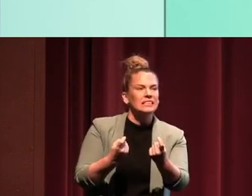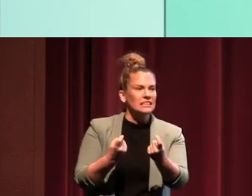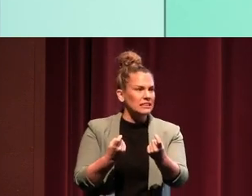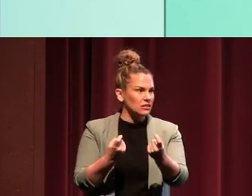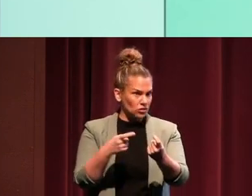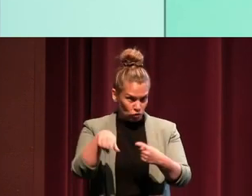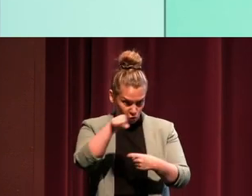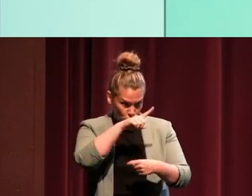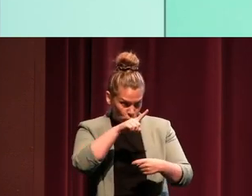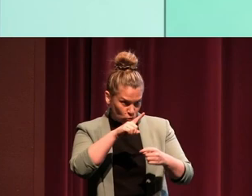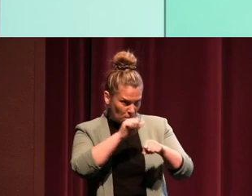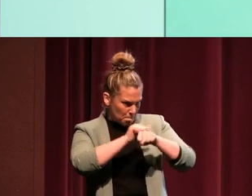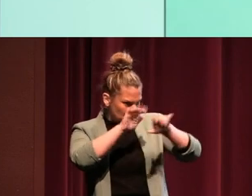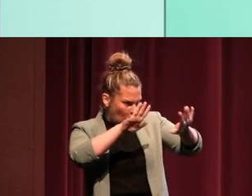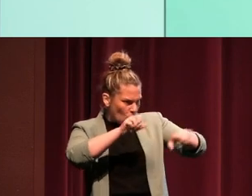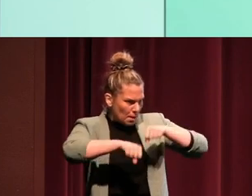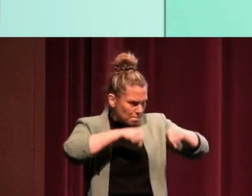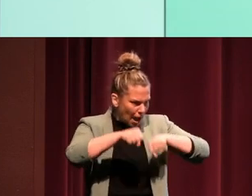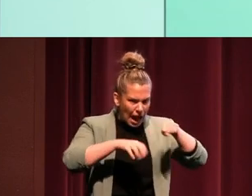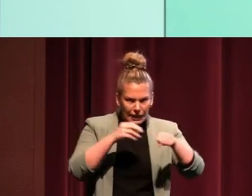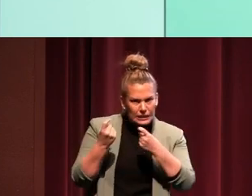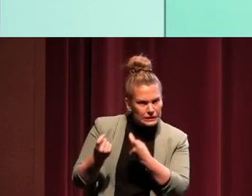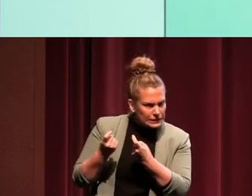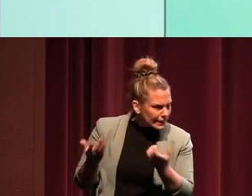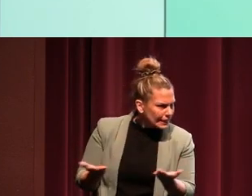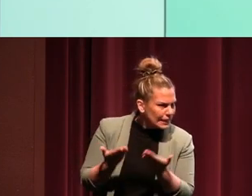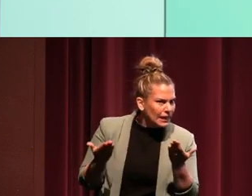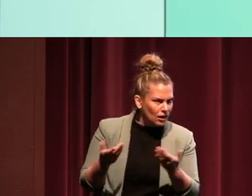do they mountain bike and ski in this town?